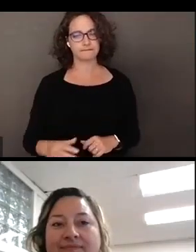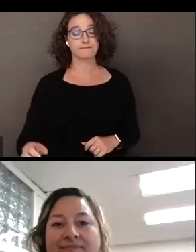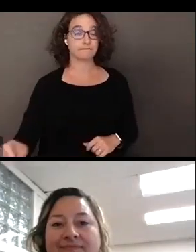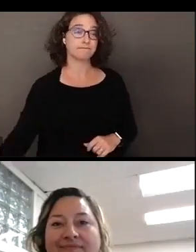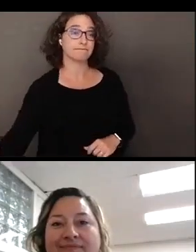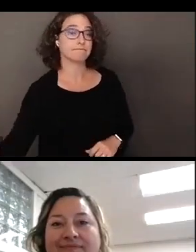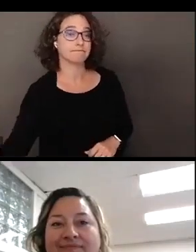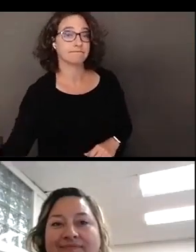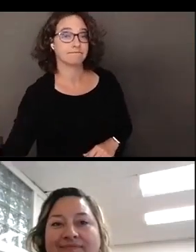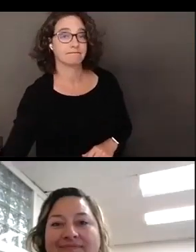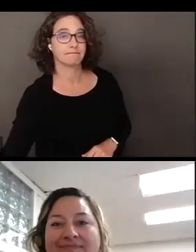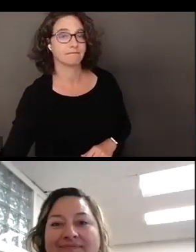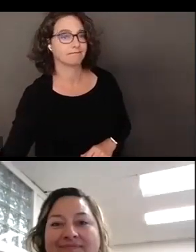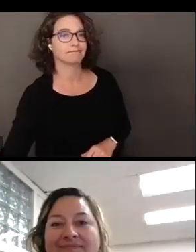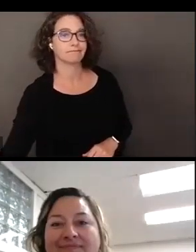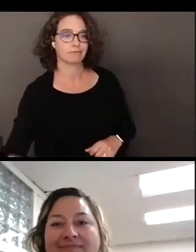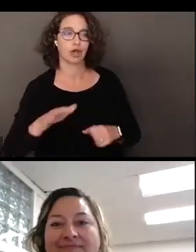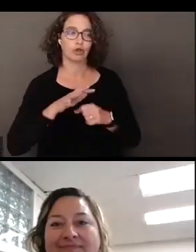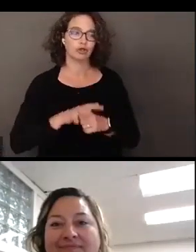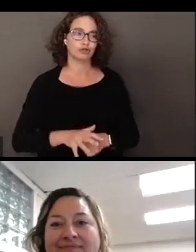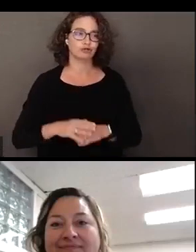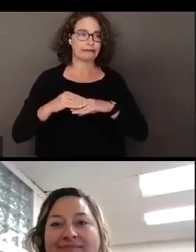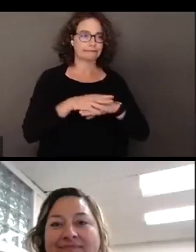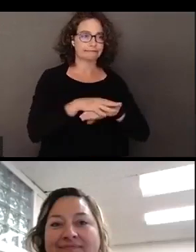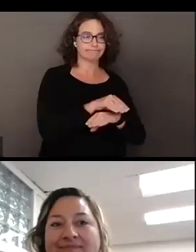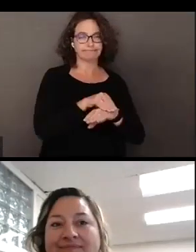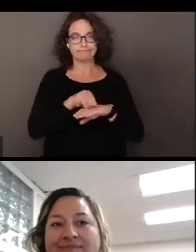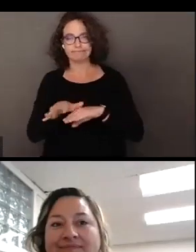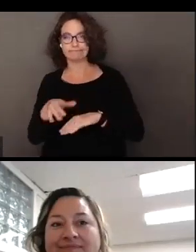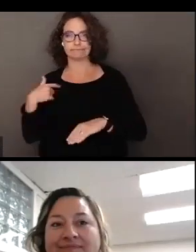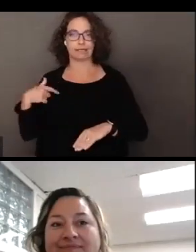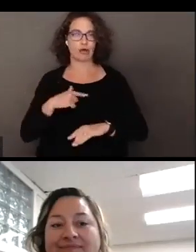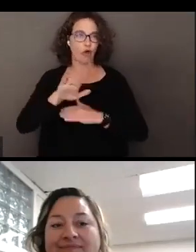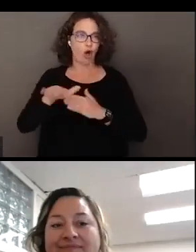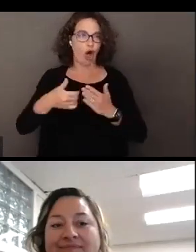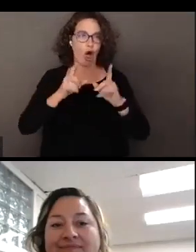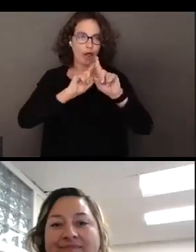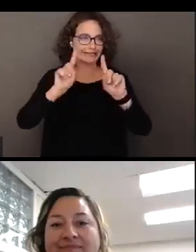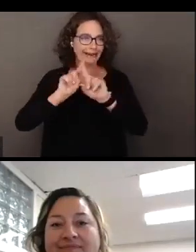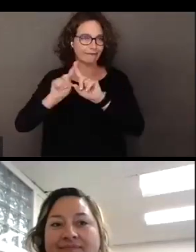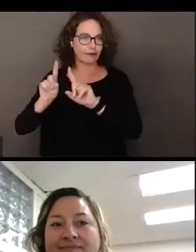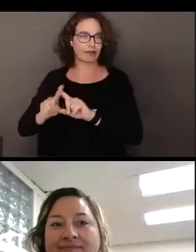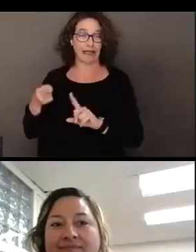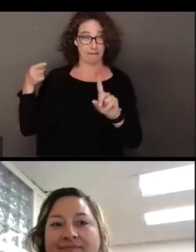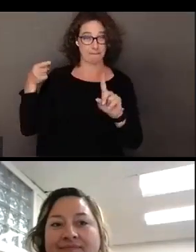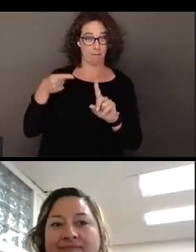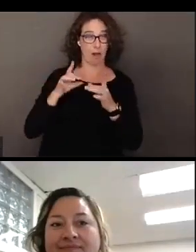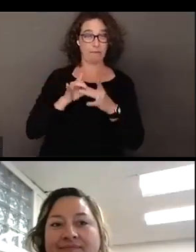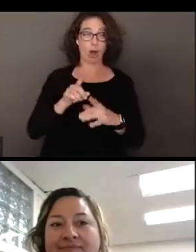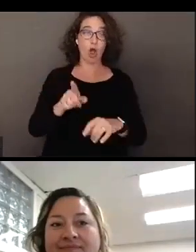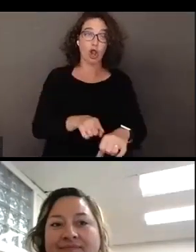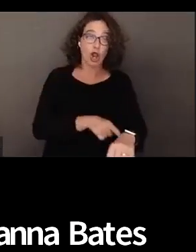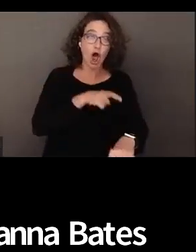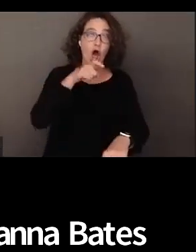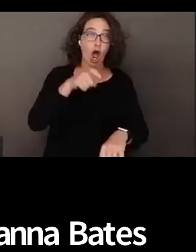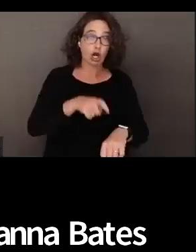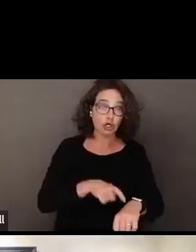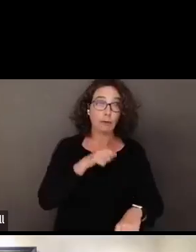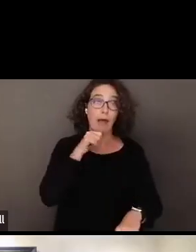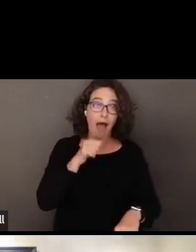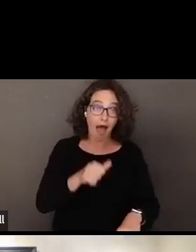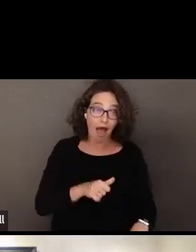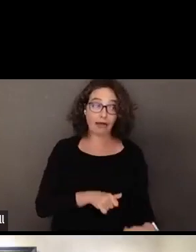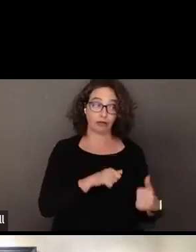Yeah, you know, stress affects all of us differently. The point you made about the long-term unaddressed stress are the ones that cause the